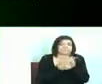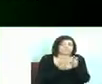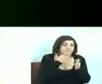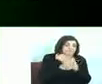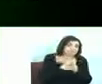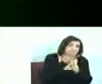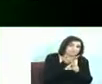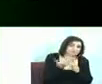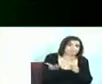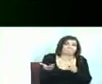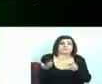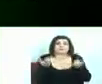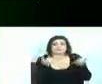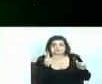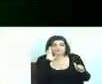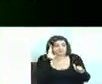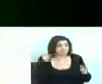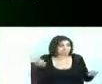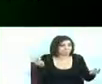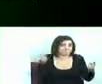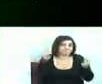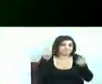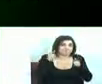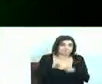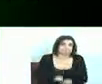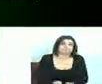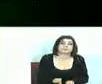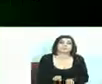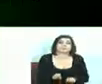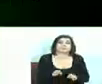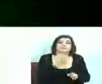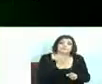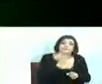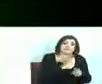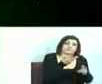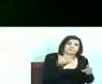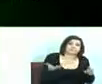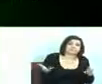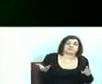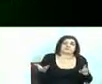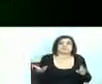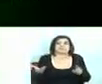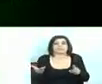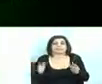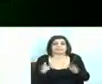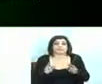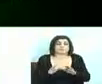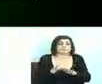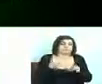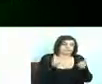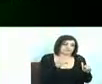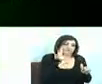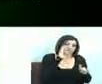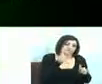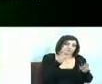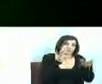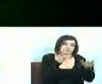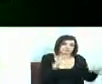Greater things are still to be done. done in this city.